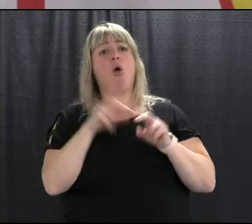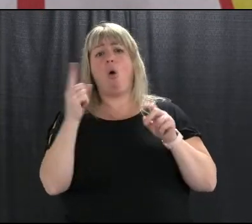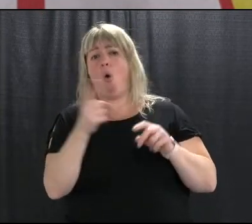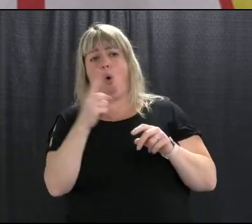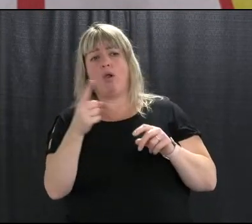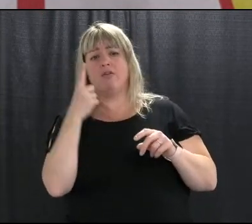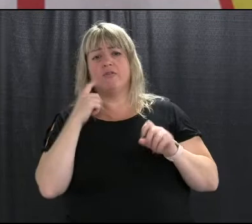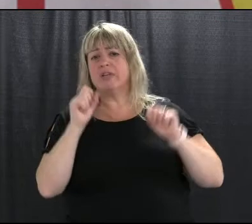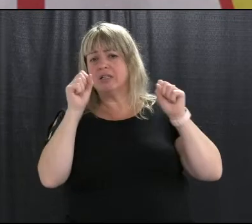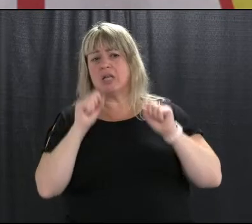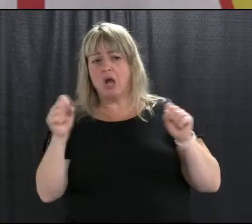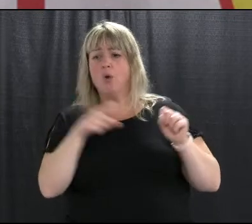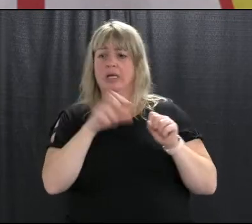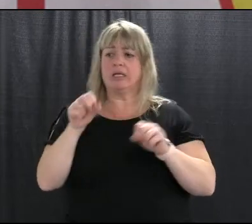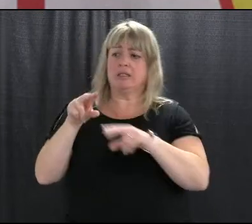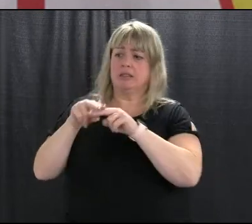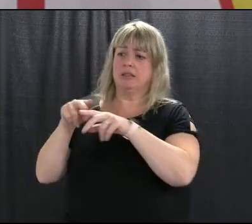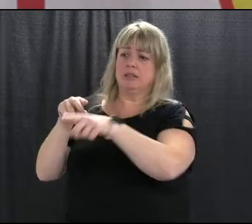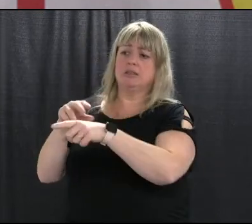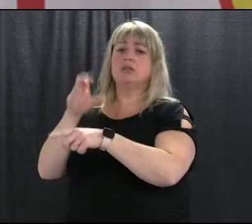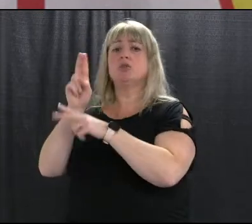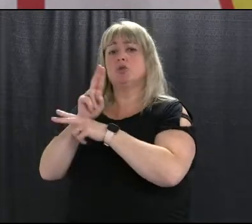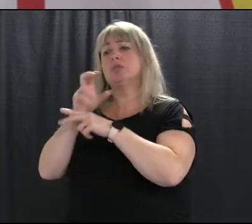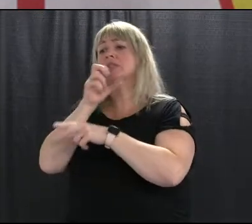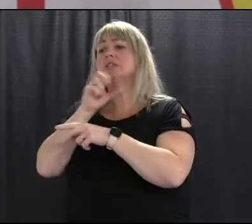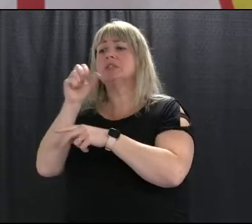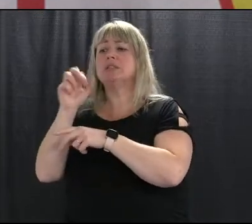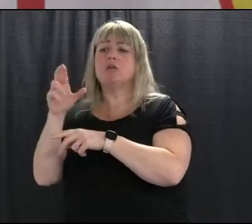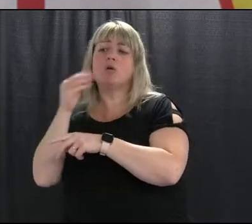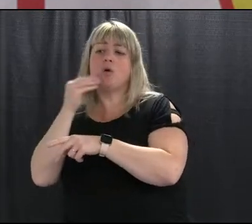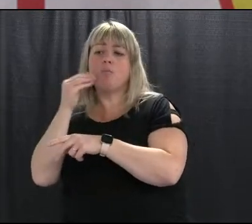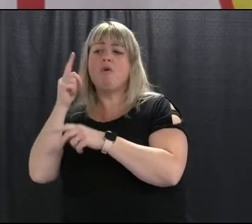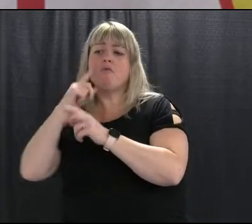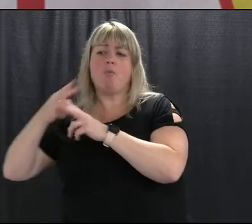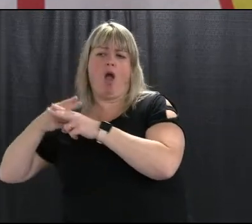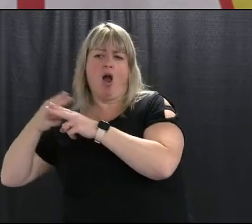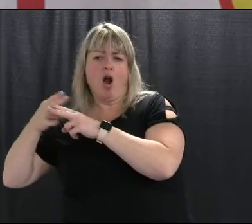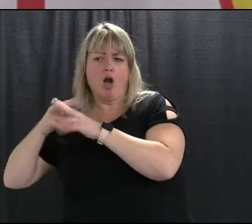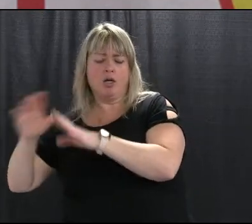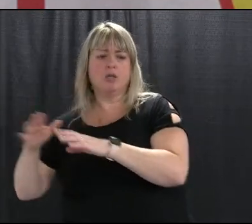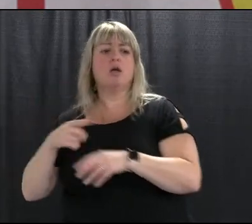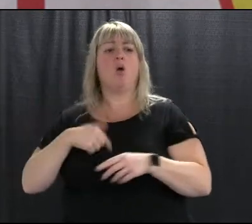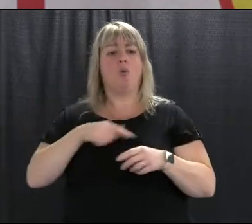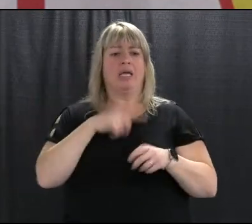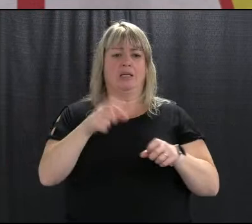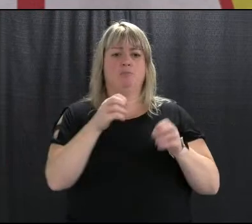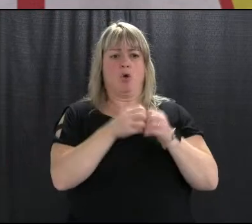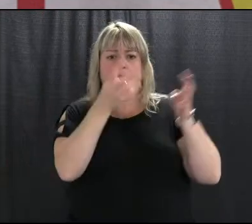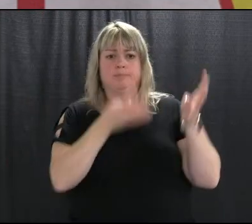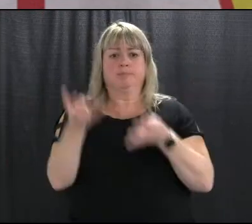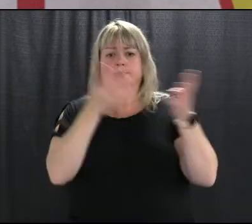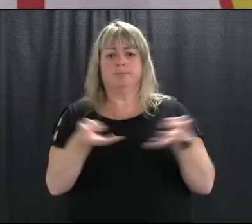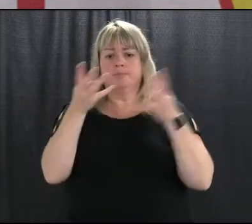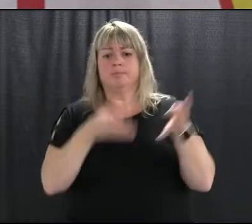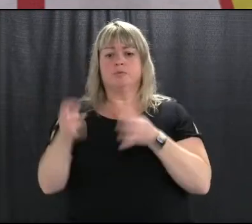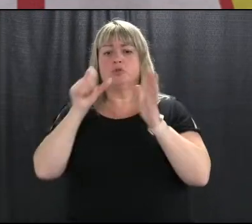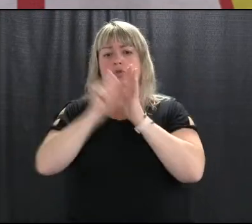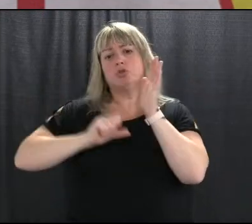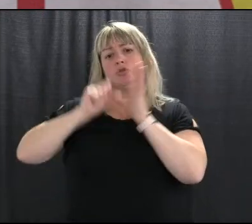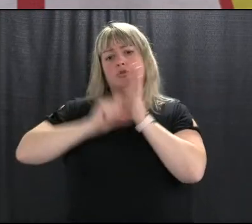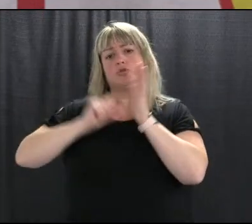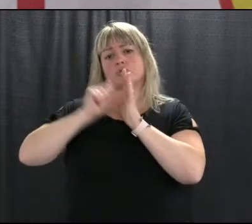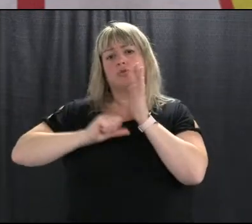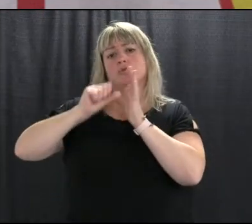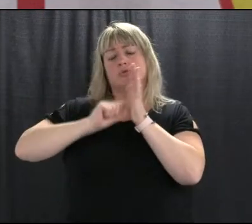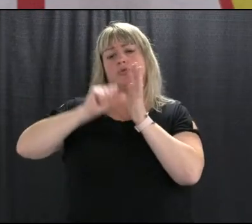additional capacity within the acute care system, allowing for surgeries to happen because people have a bed to go to. We're